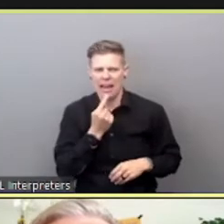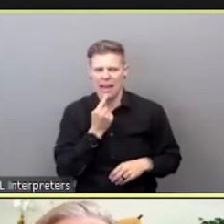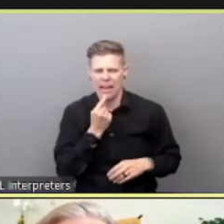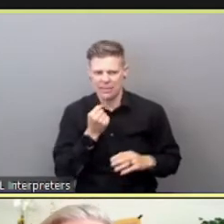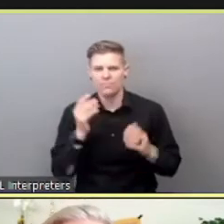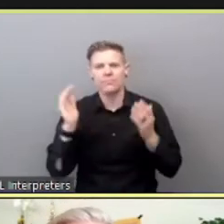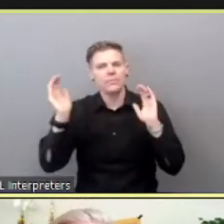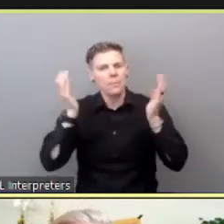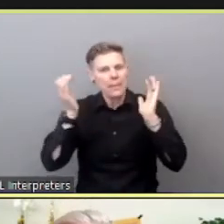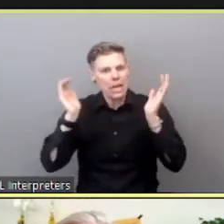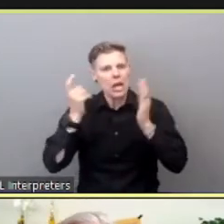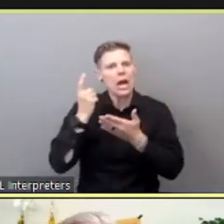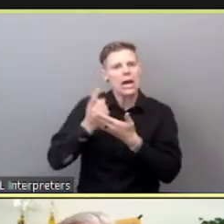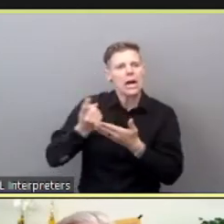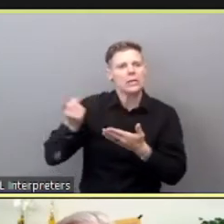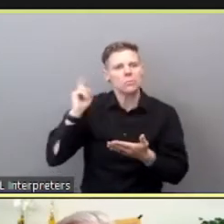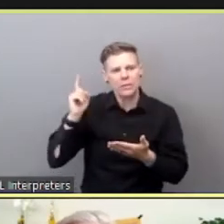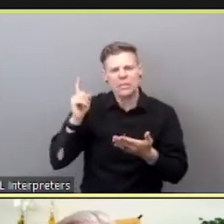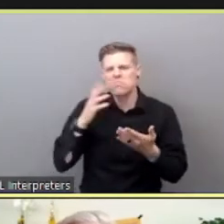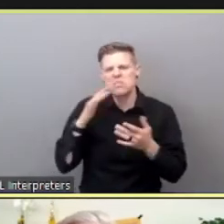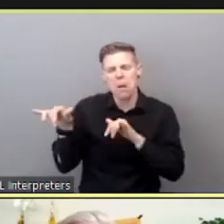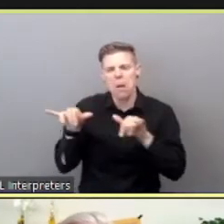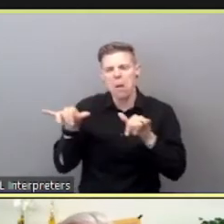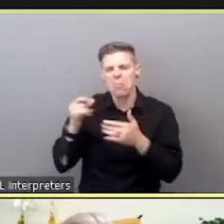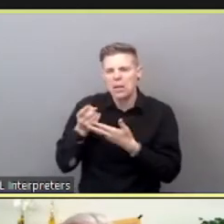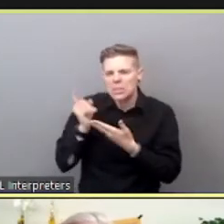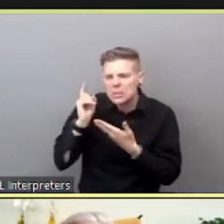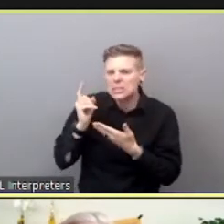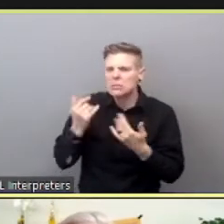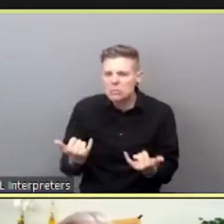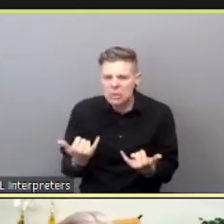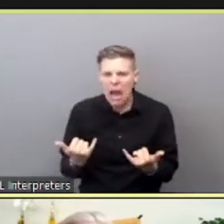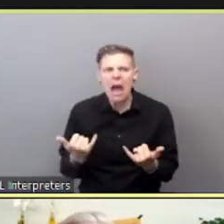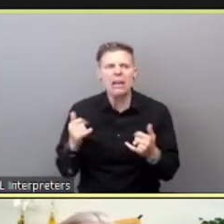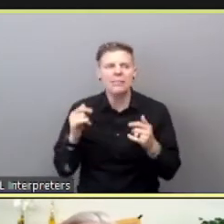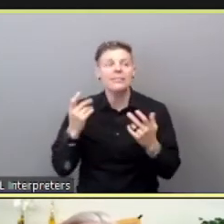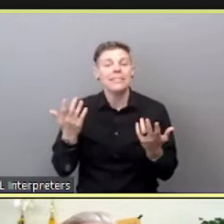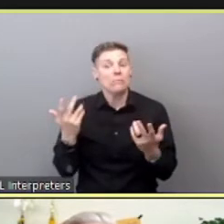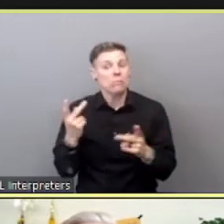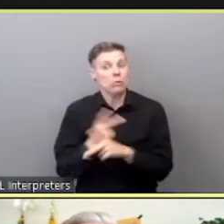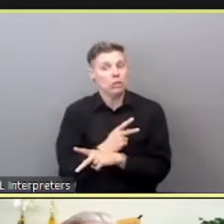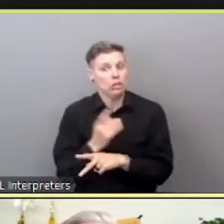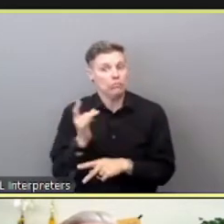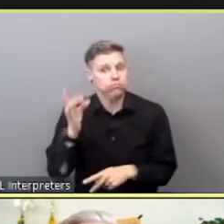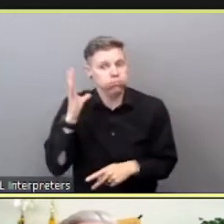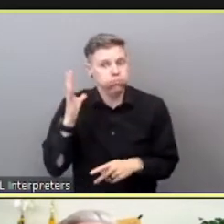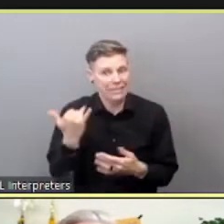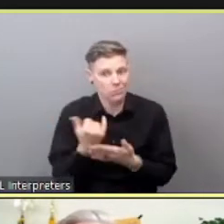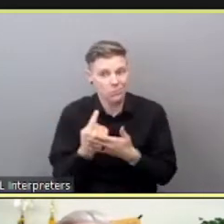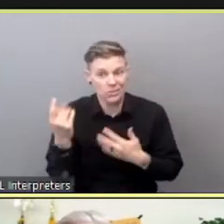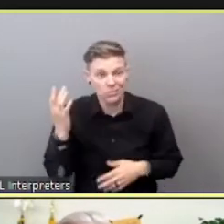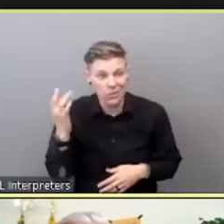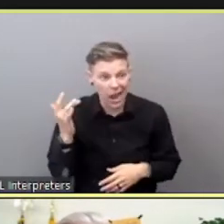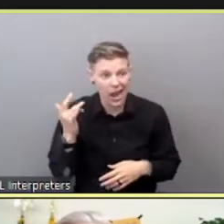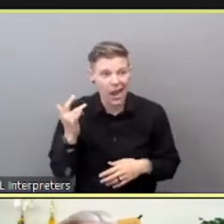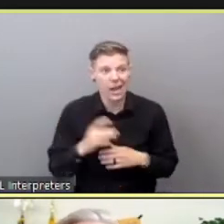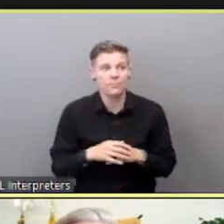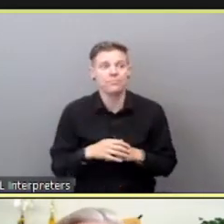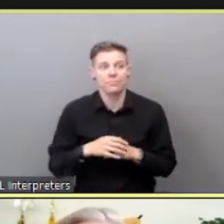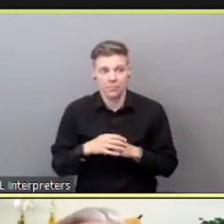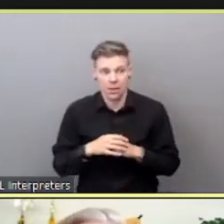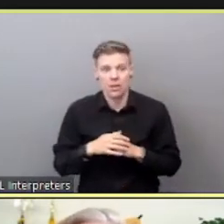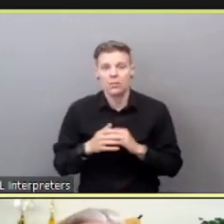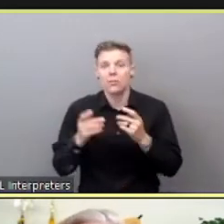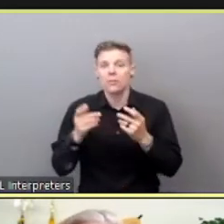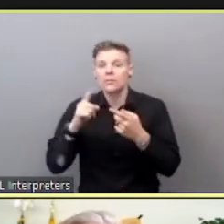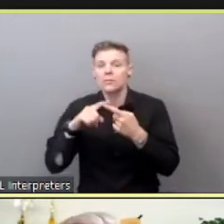redder than it is now, but you can see it's a little bit redder. And so only DeBaca and Los Alamos have